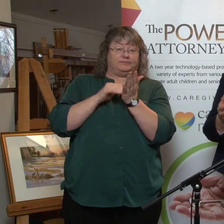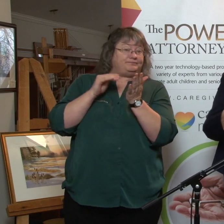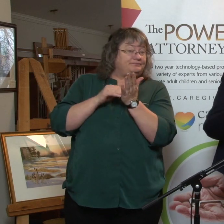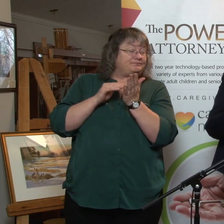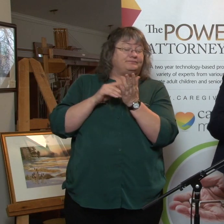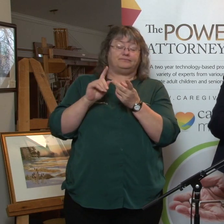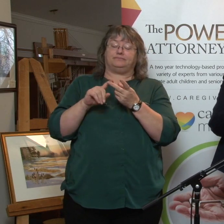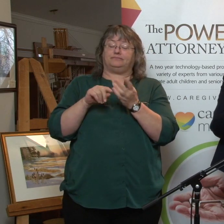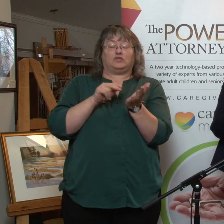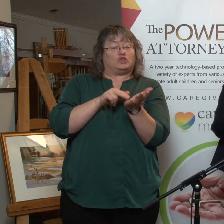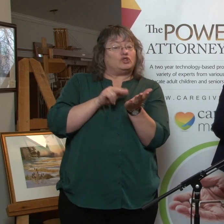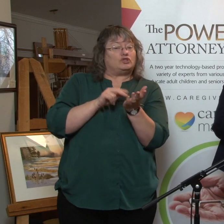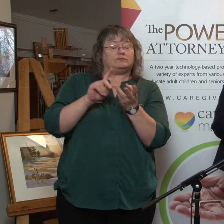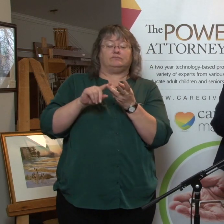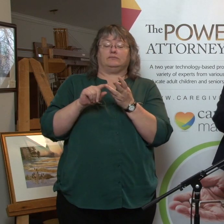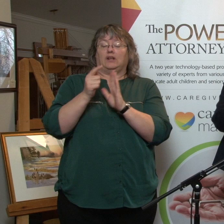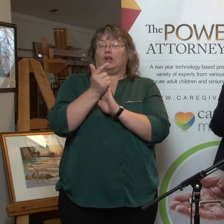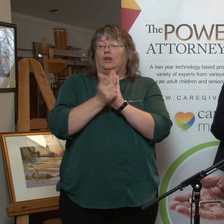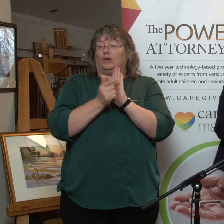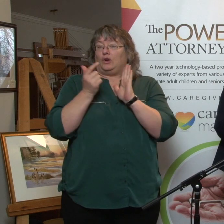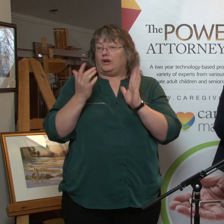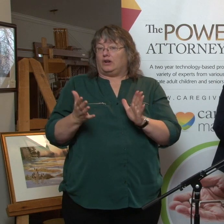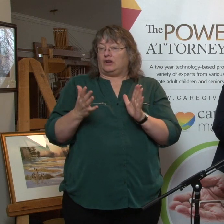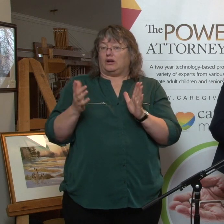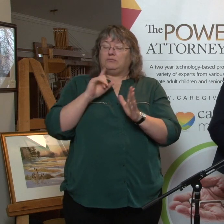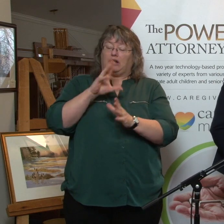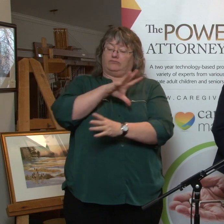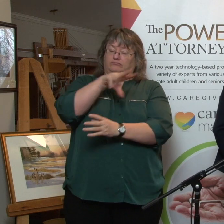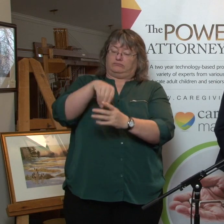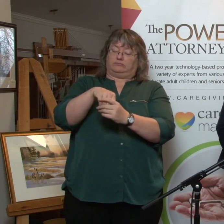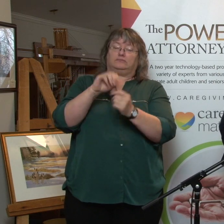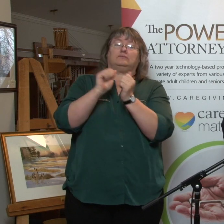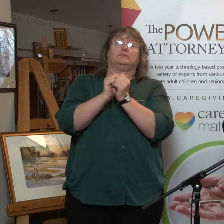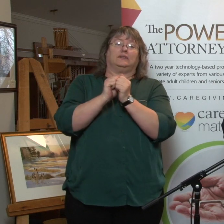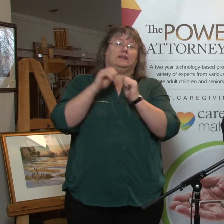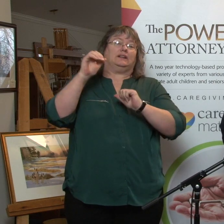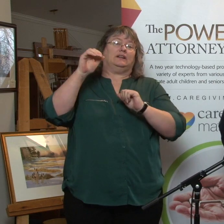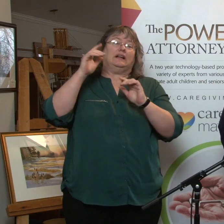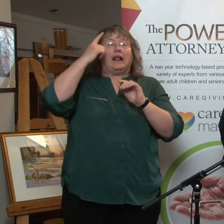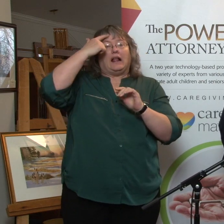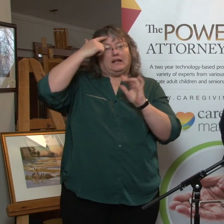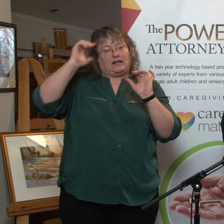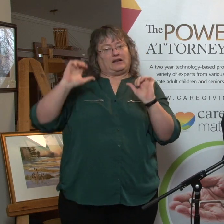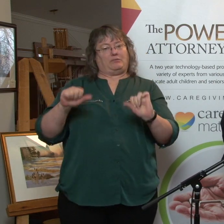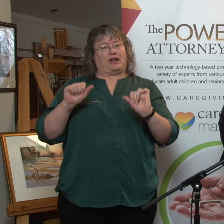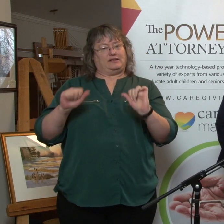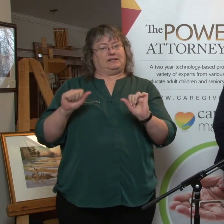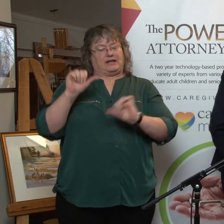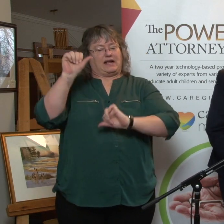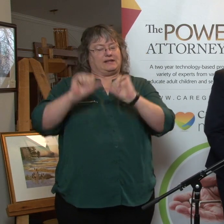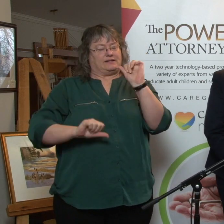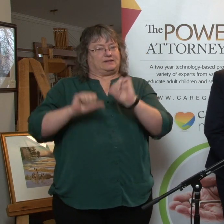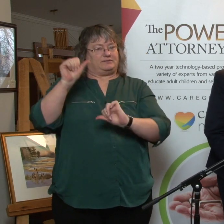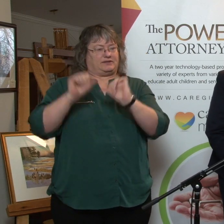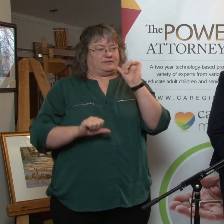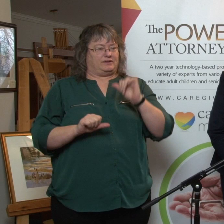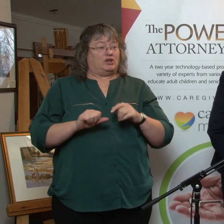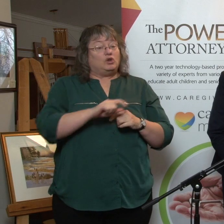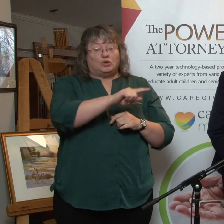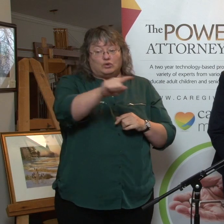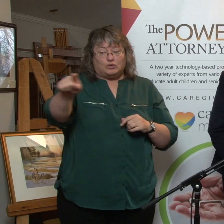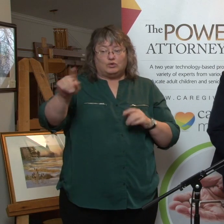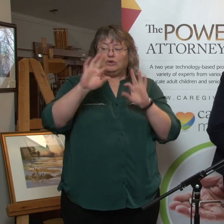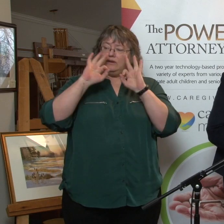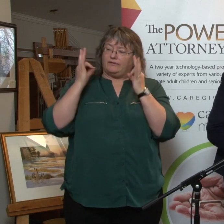could be nurses, it could be a lawyer who is all part of this capacity assessors. You, the family, or